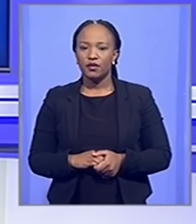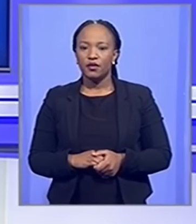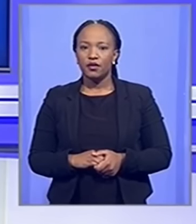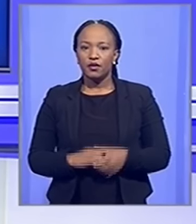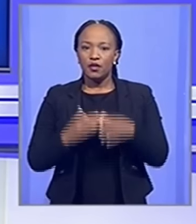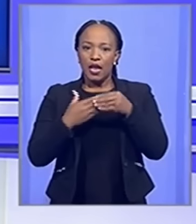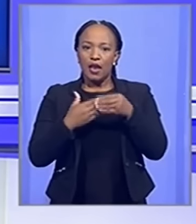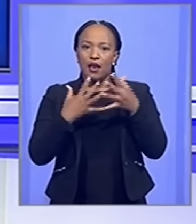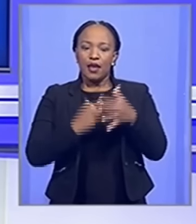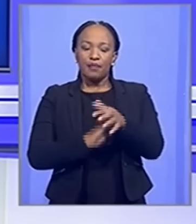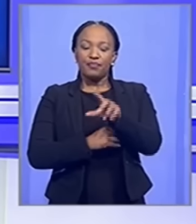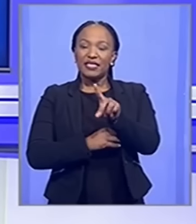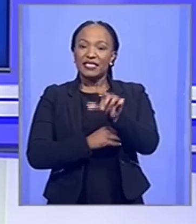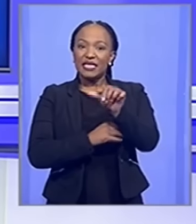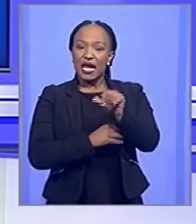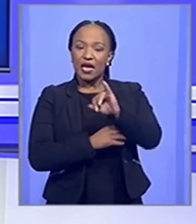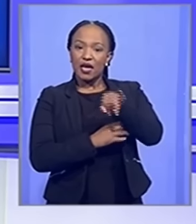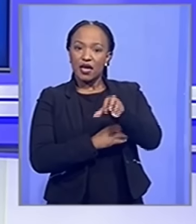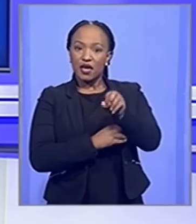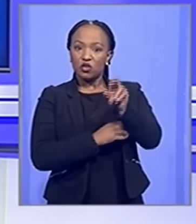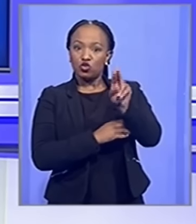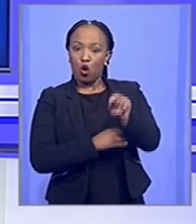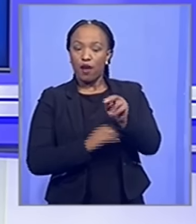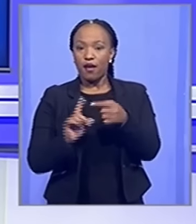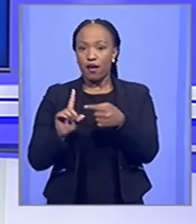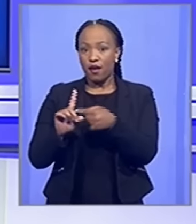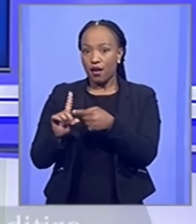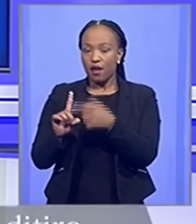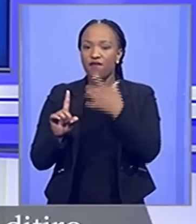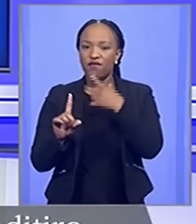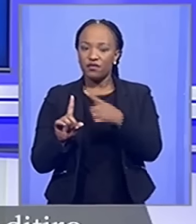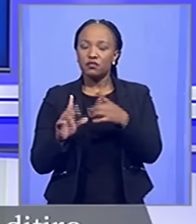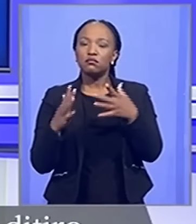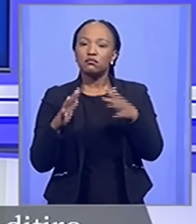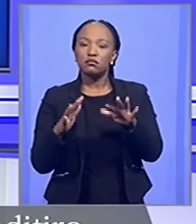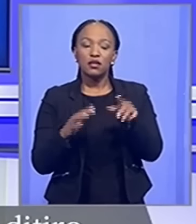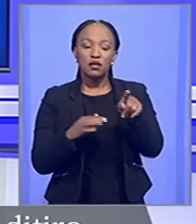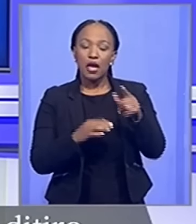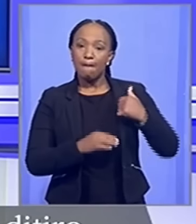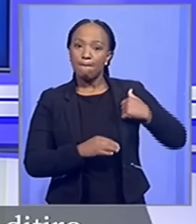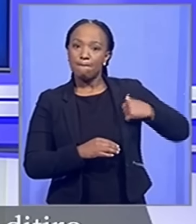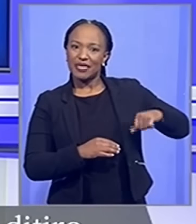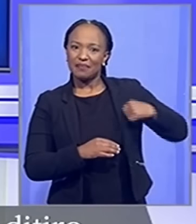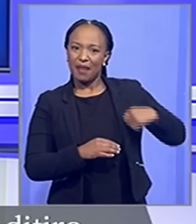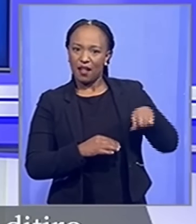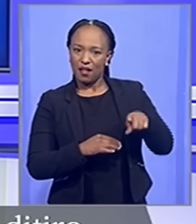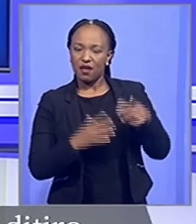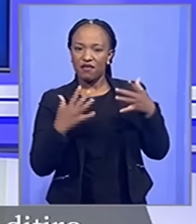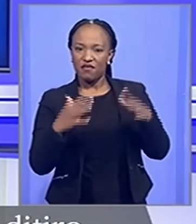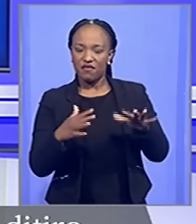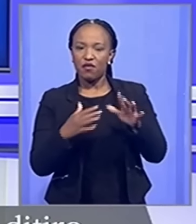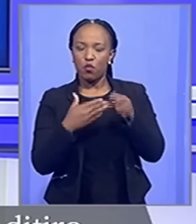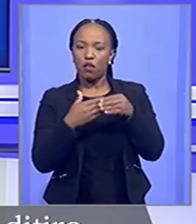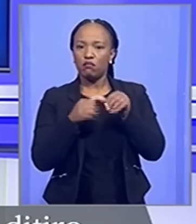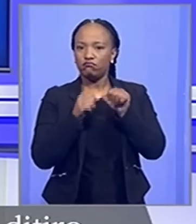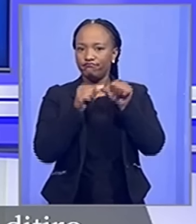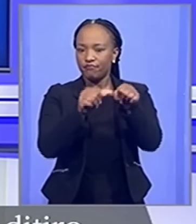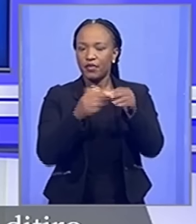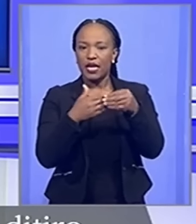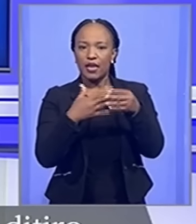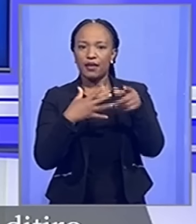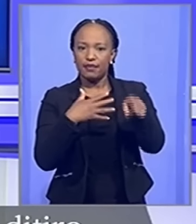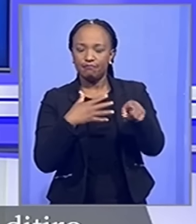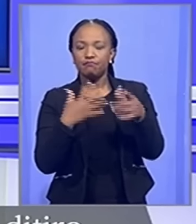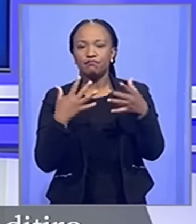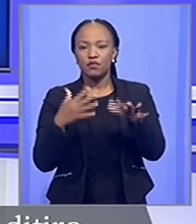Moeteledipele wa DA John Steen Hazen o rotloeditse batlhophi go netefatsa fa mmasepala wa Koga o tswelela go busiwa ke DA ka go